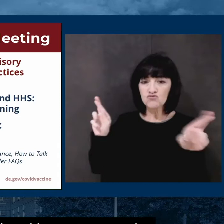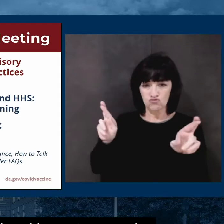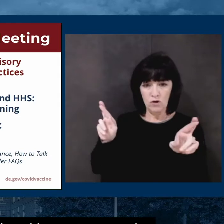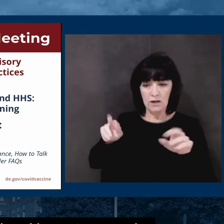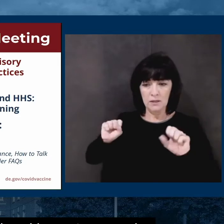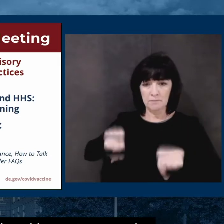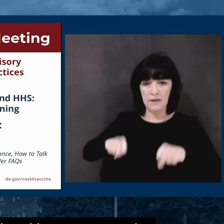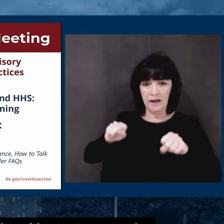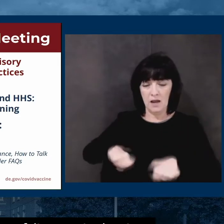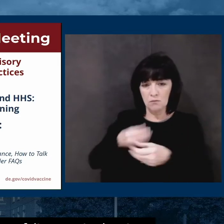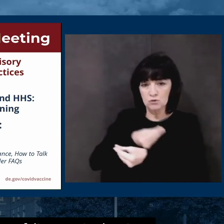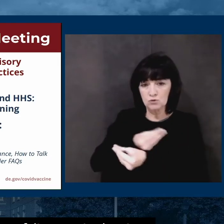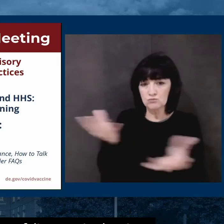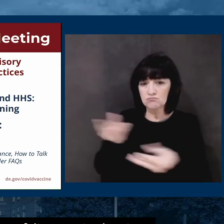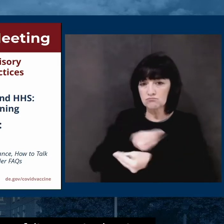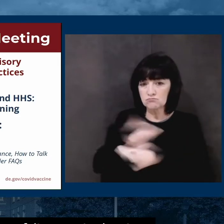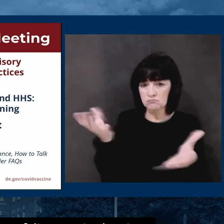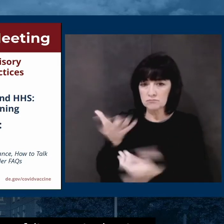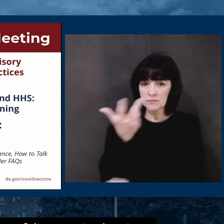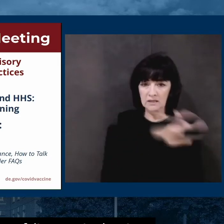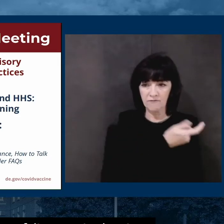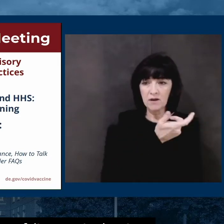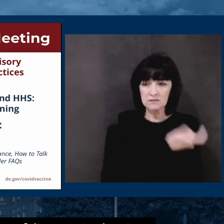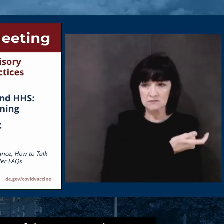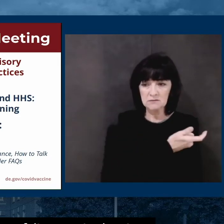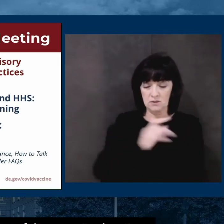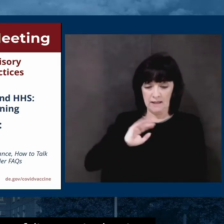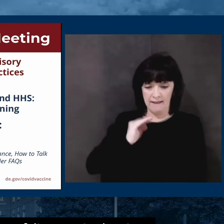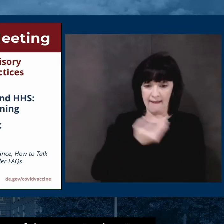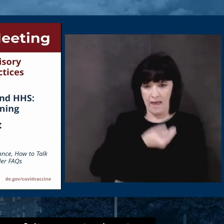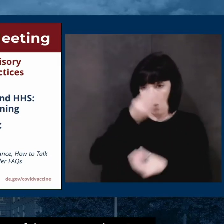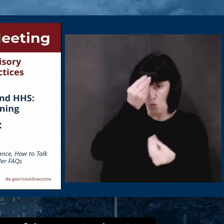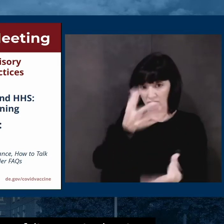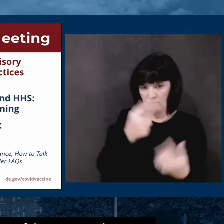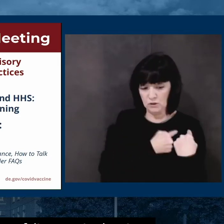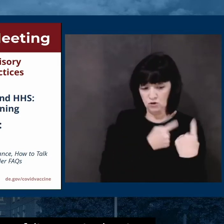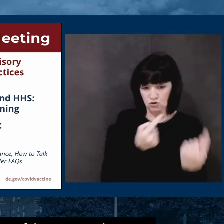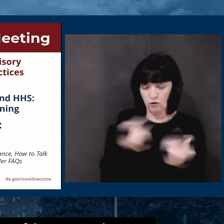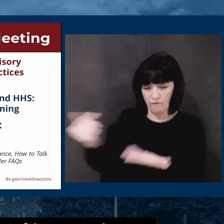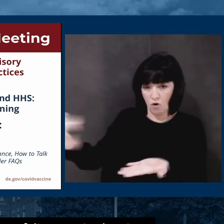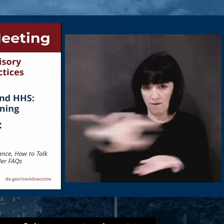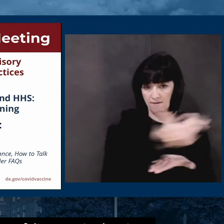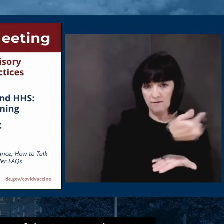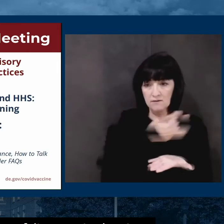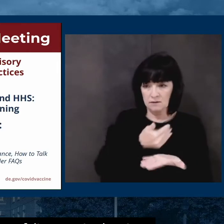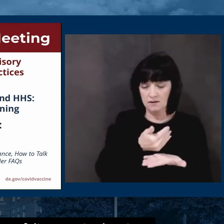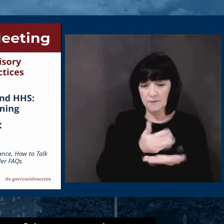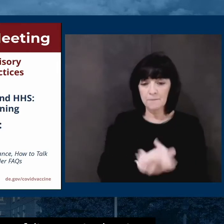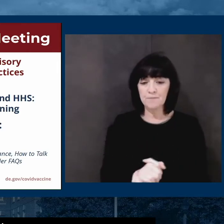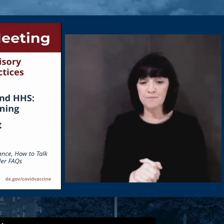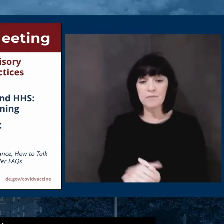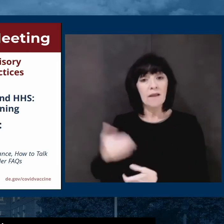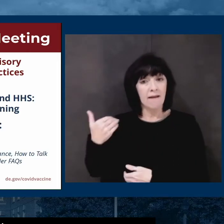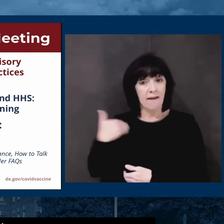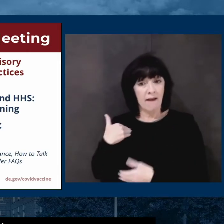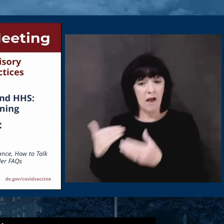vaccines as appropriately based on limited resources. Also to share that we have a new resource online. It's